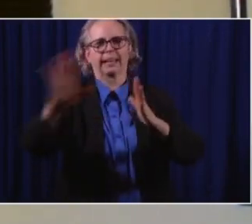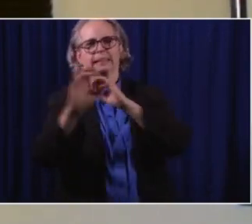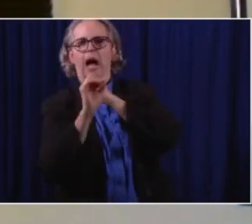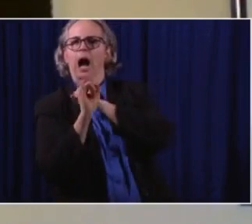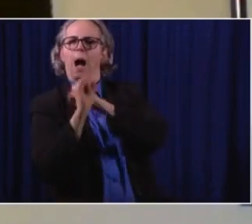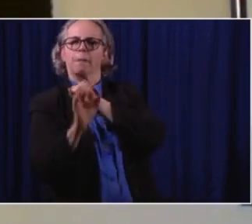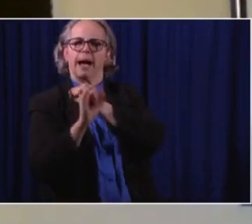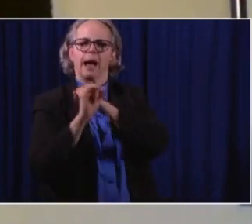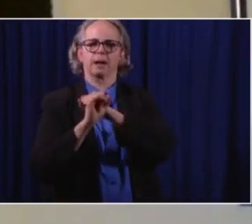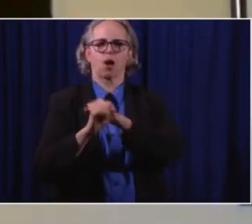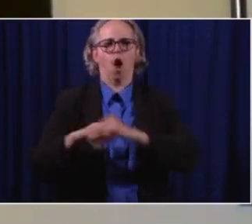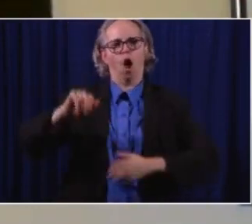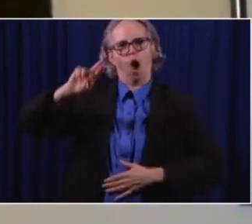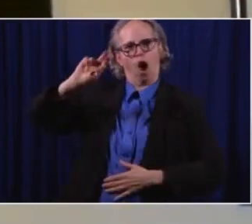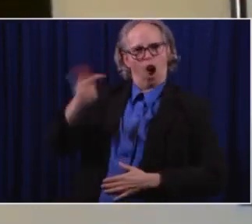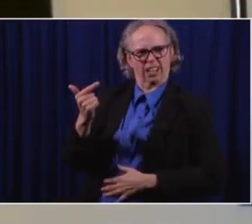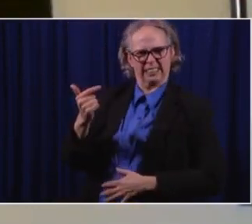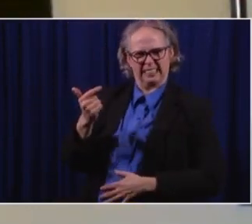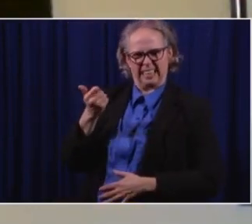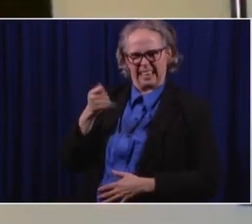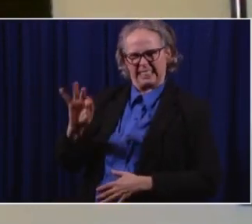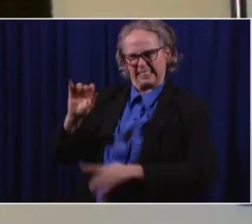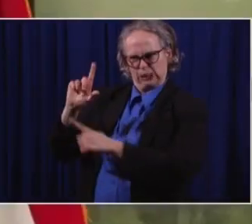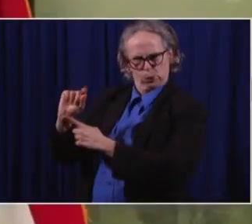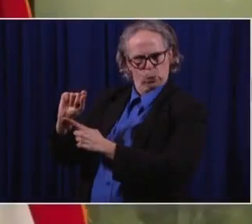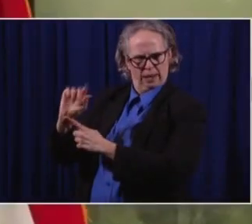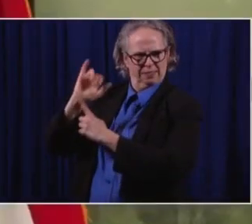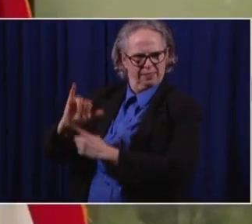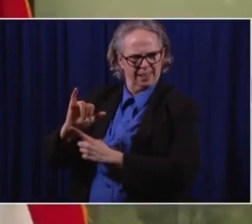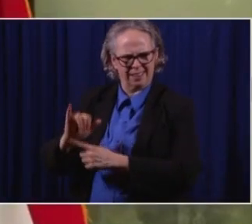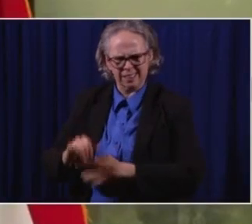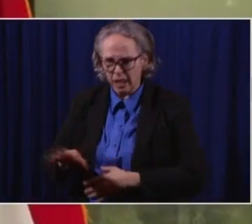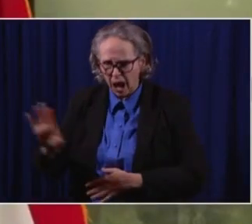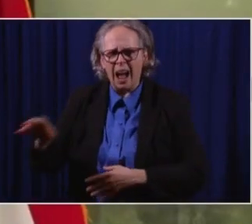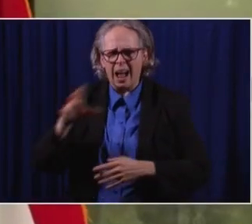was August of that year. And he would campaign